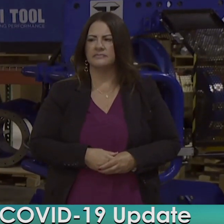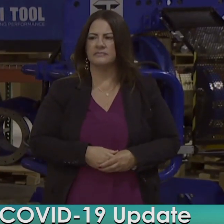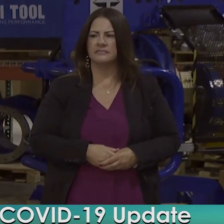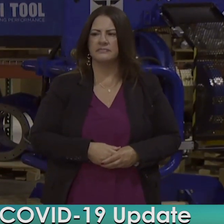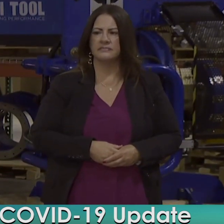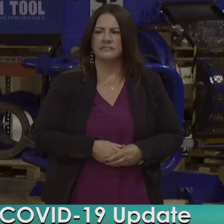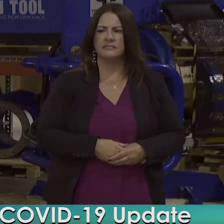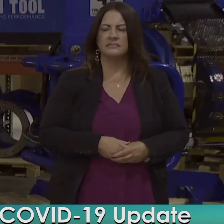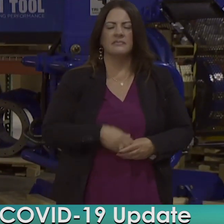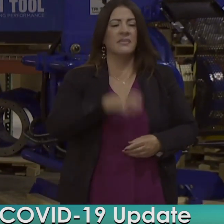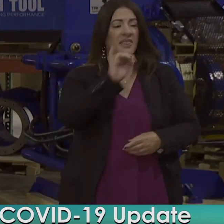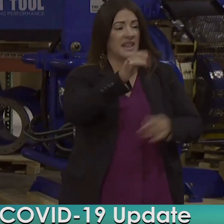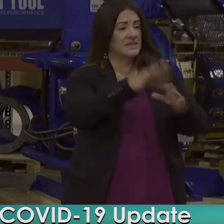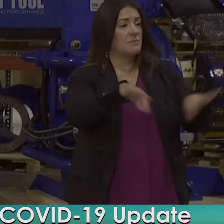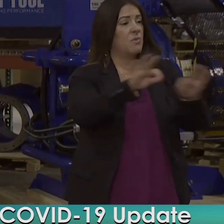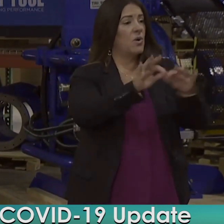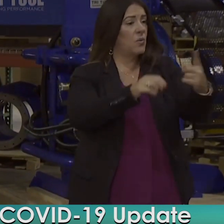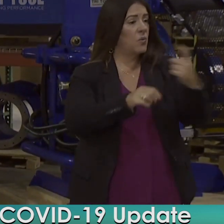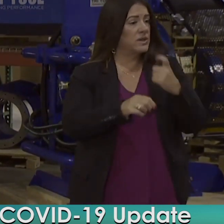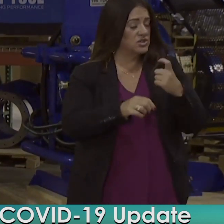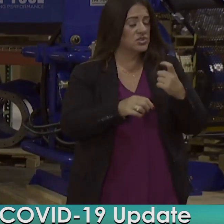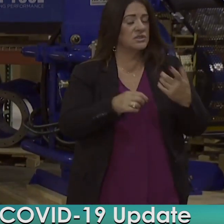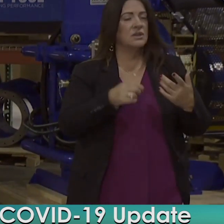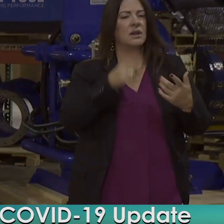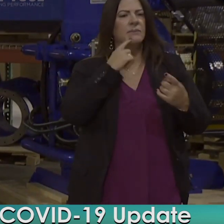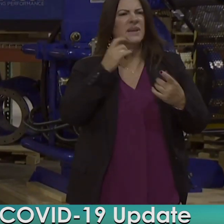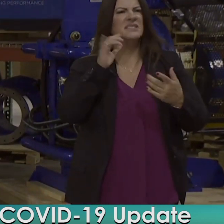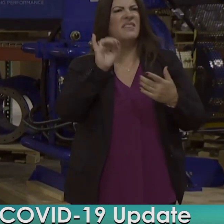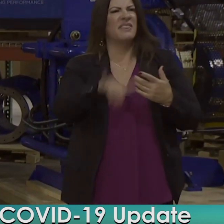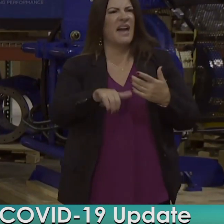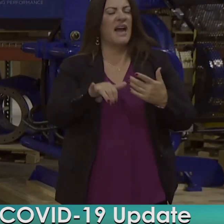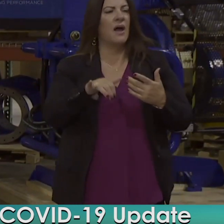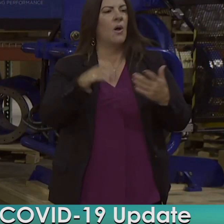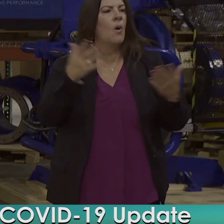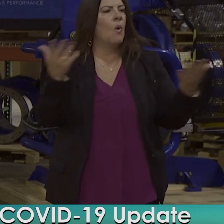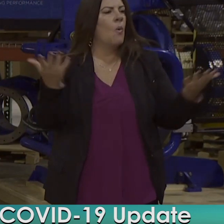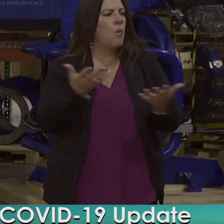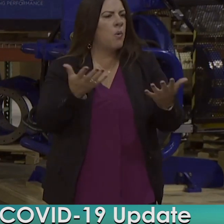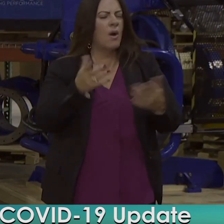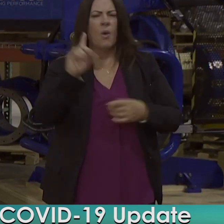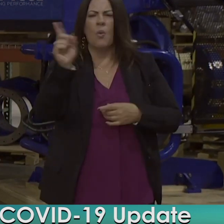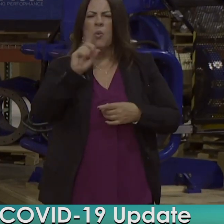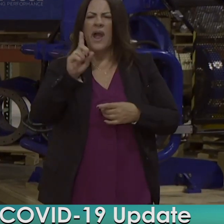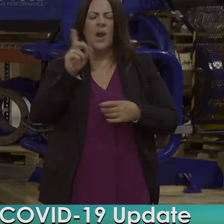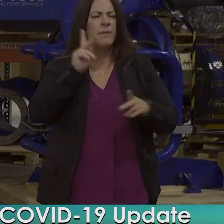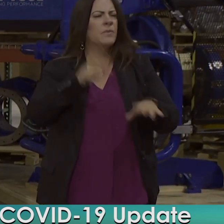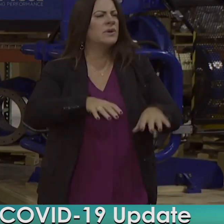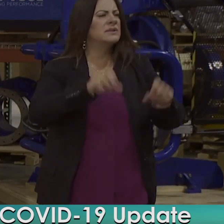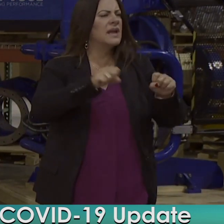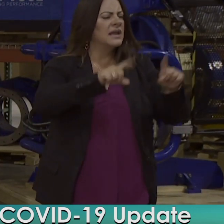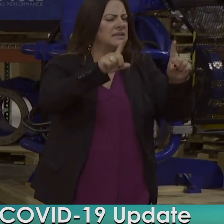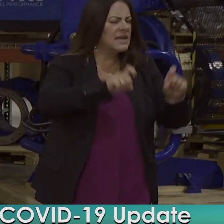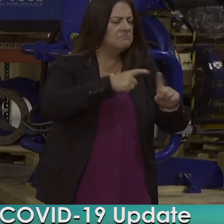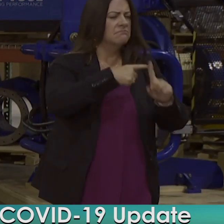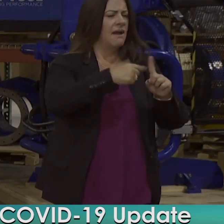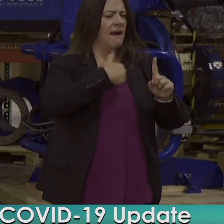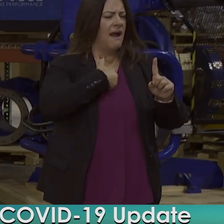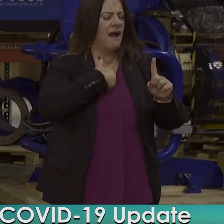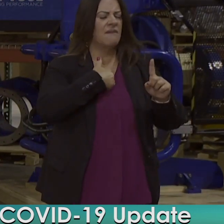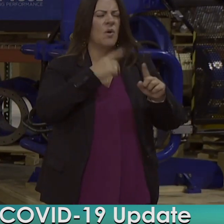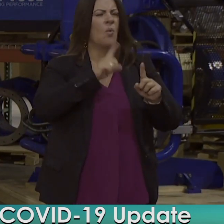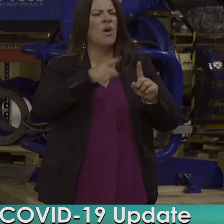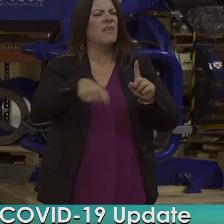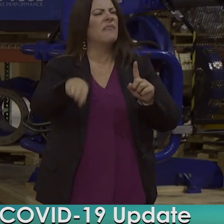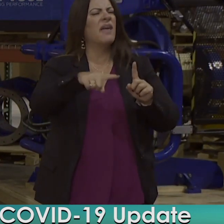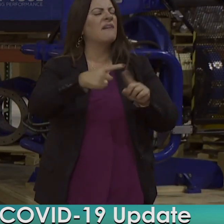This is a very important question because it's part of a larger question also of where our cases are coming from and where people are getting exposed and testing positive